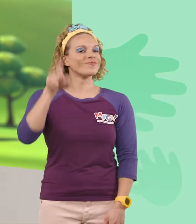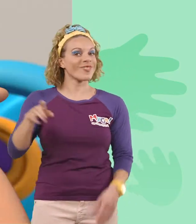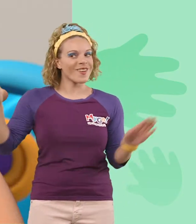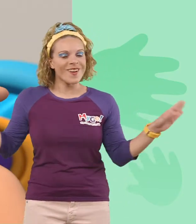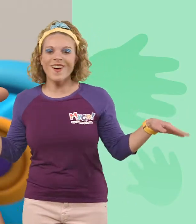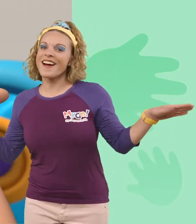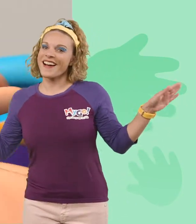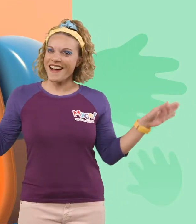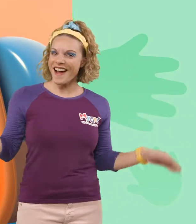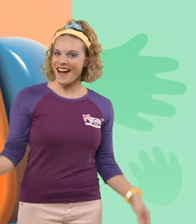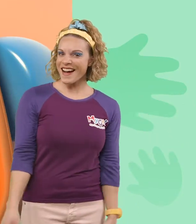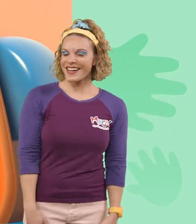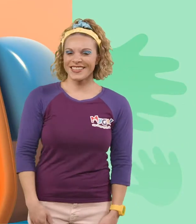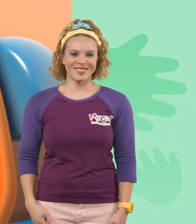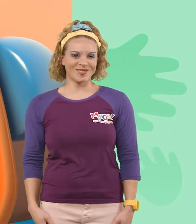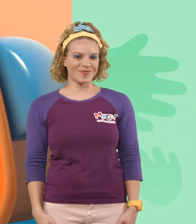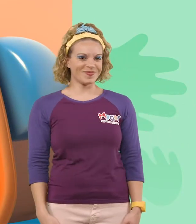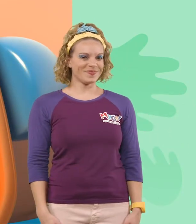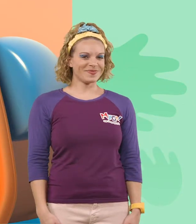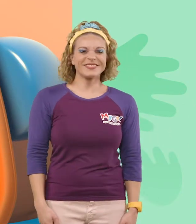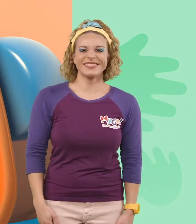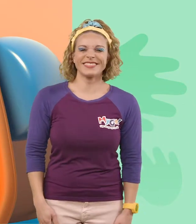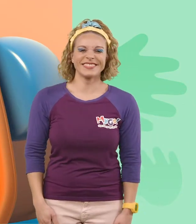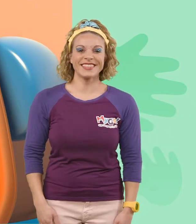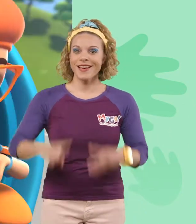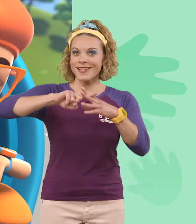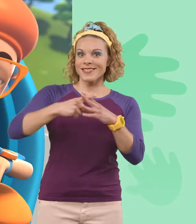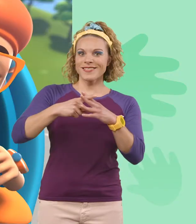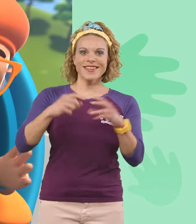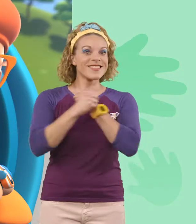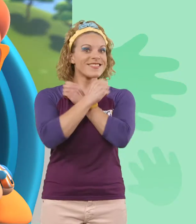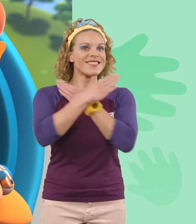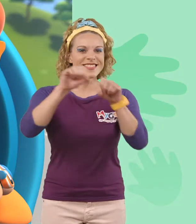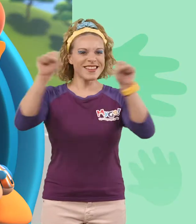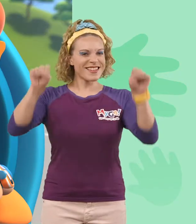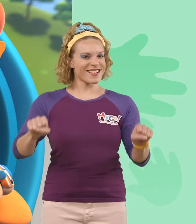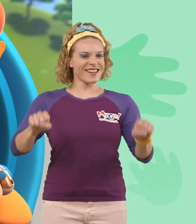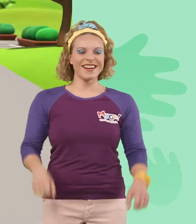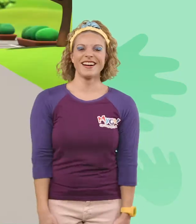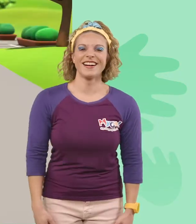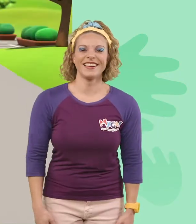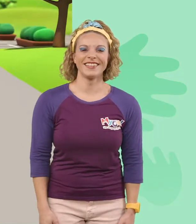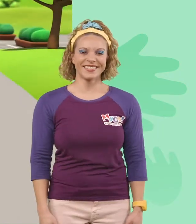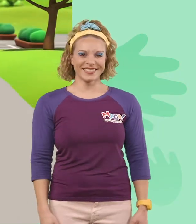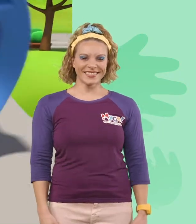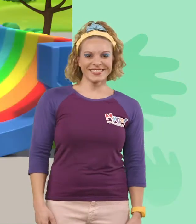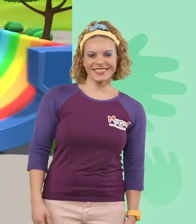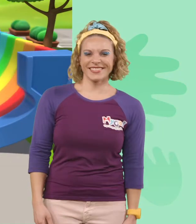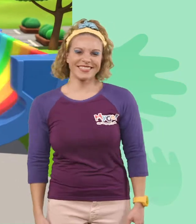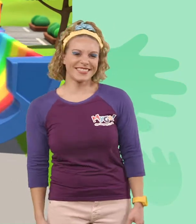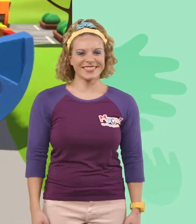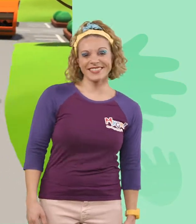need wings. Wings confirmed. Activate Blippi Station.